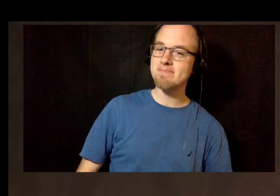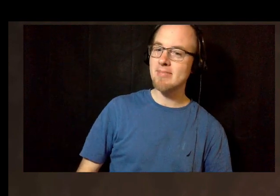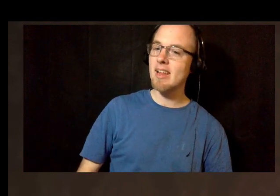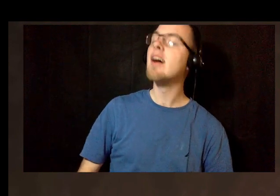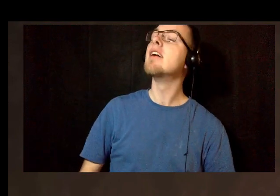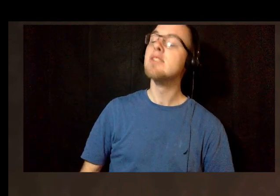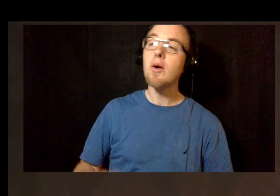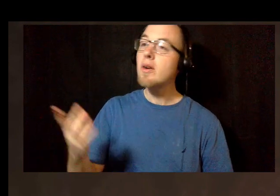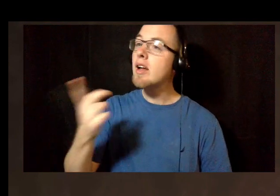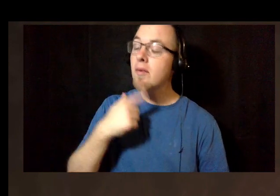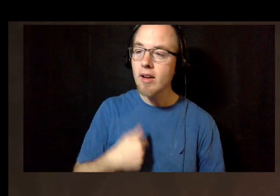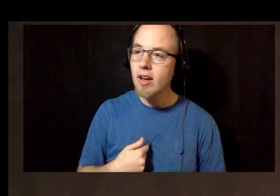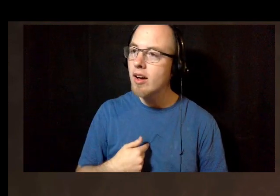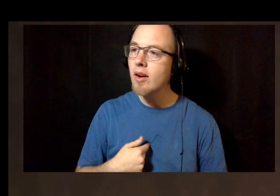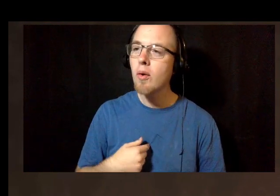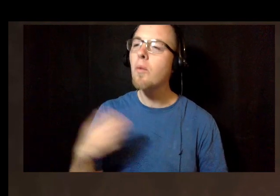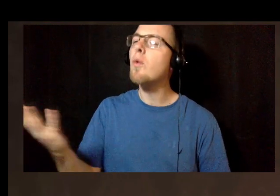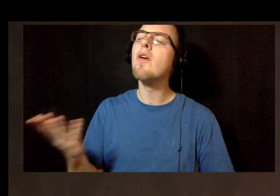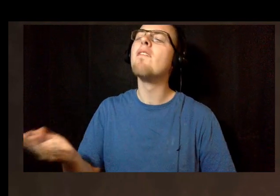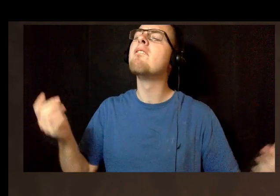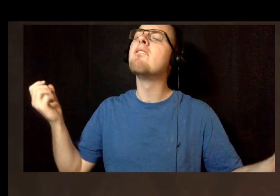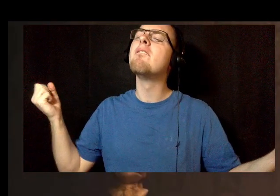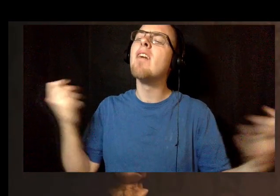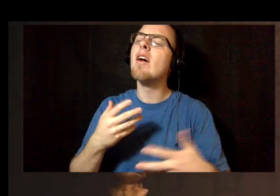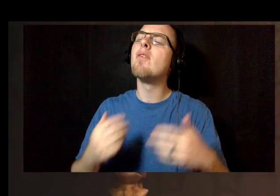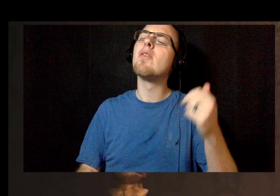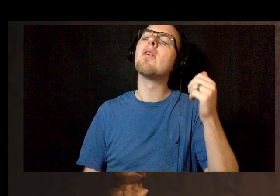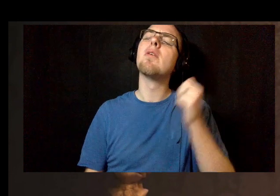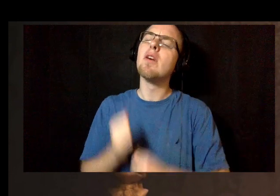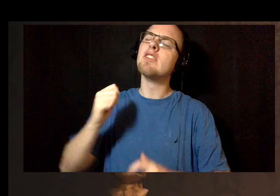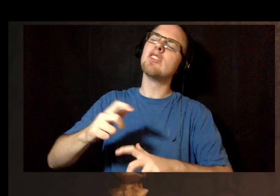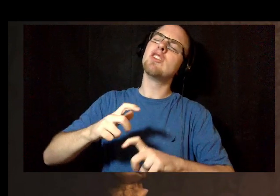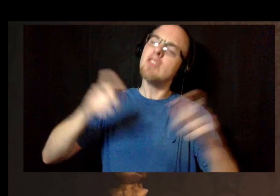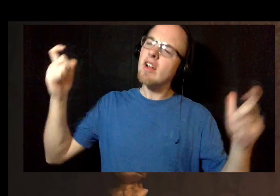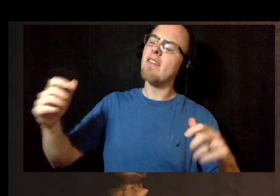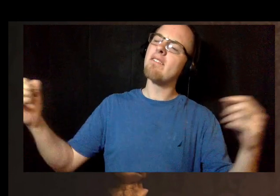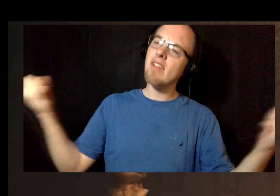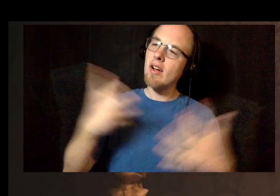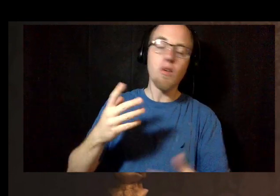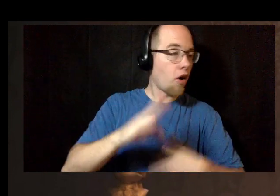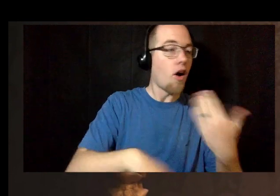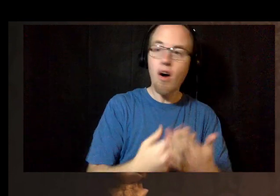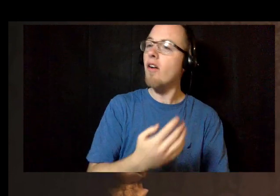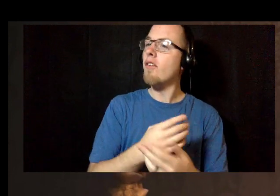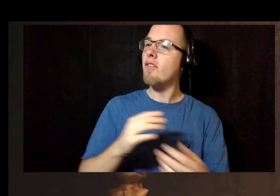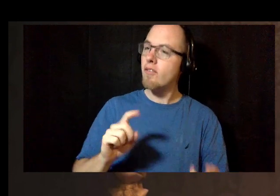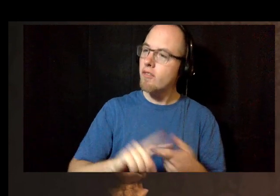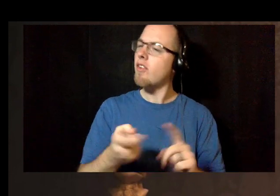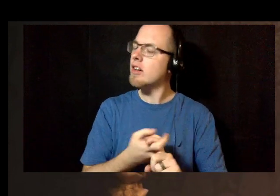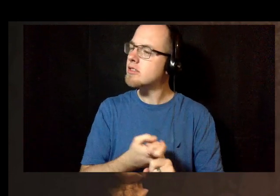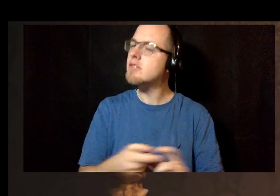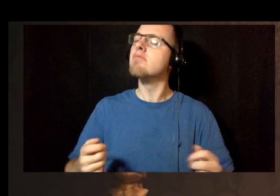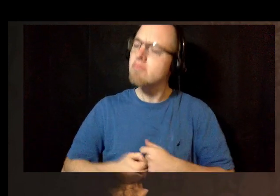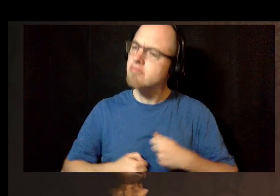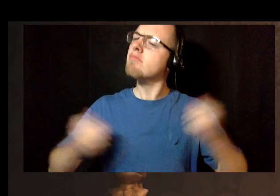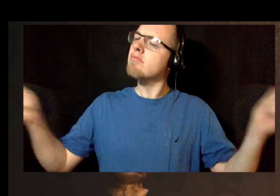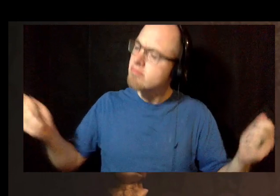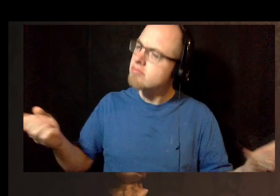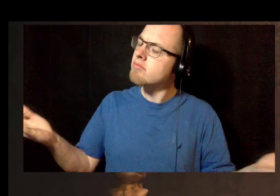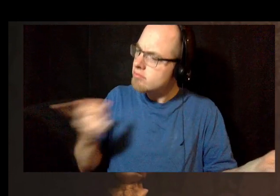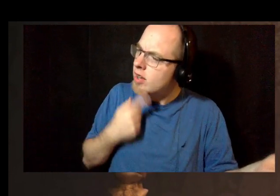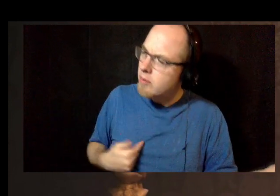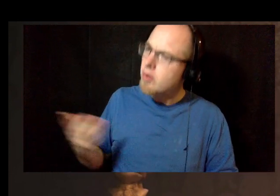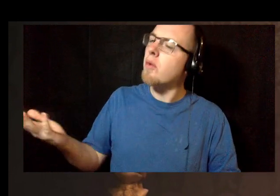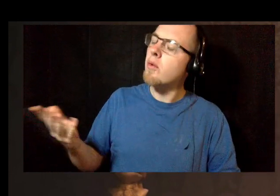Tell me, Matthew, what do you fear? What's your greatest fear? What are you scared of, mate? We're all friends here. Open up, unpack some shit. What's your